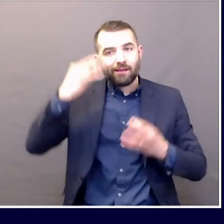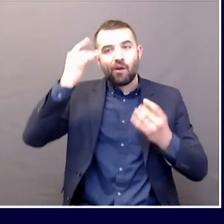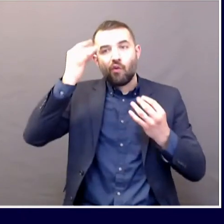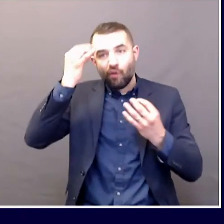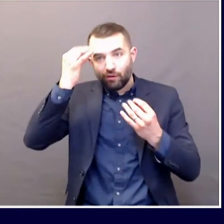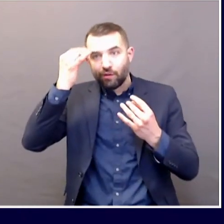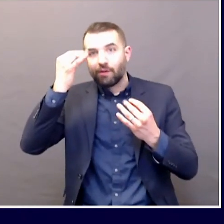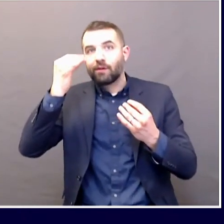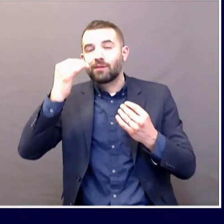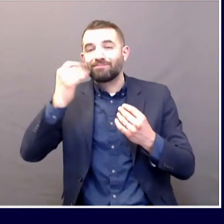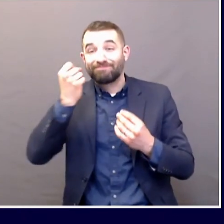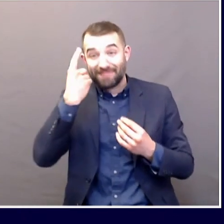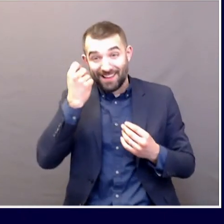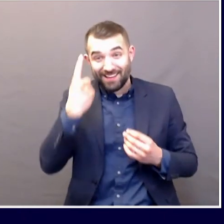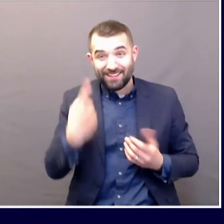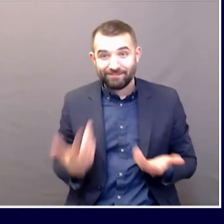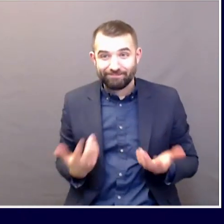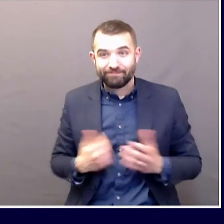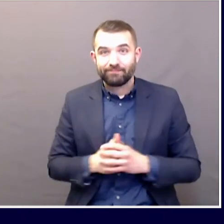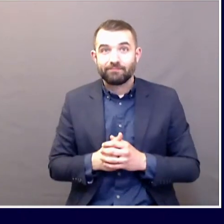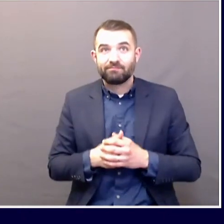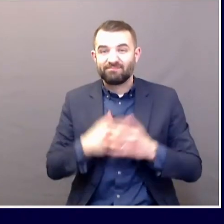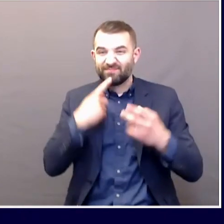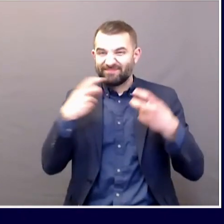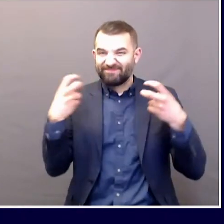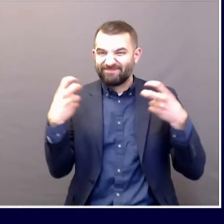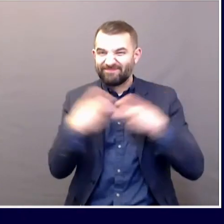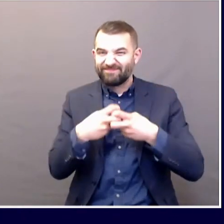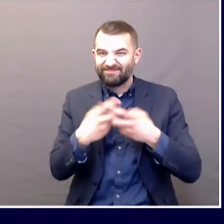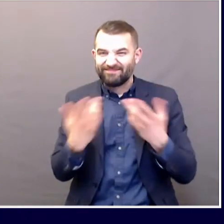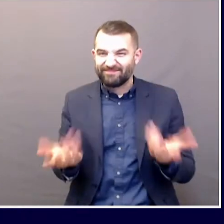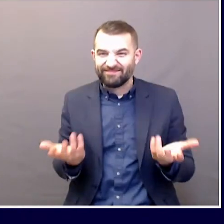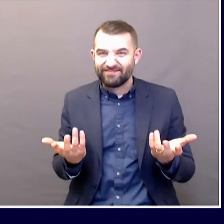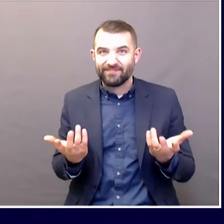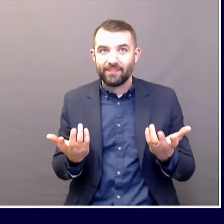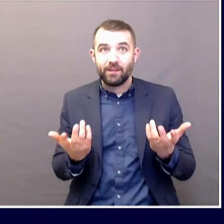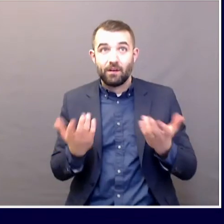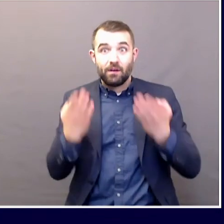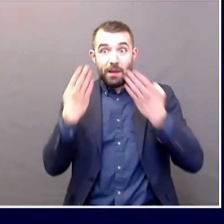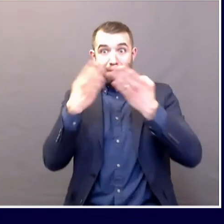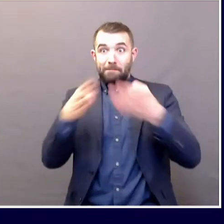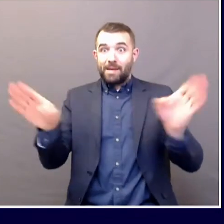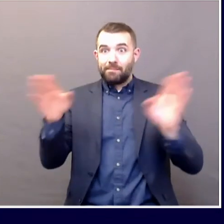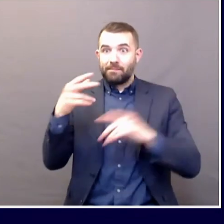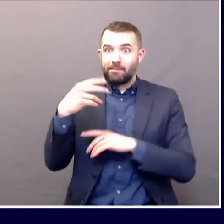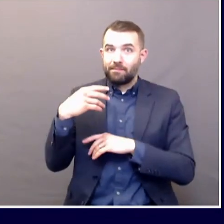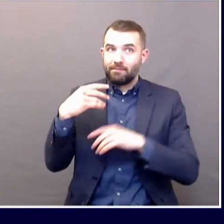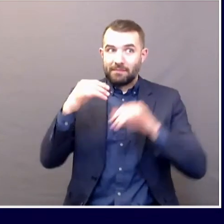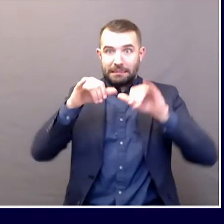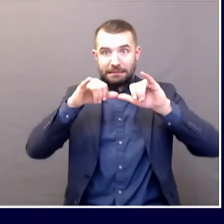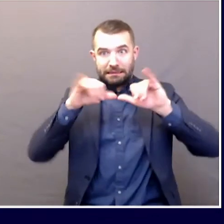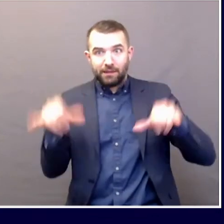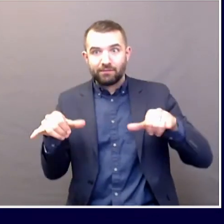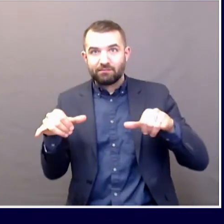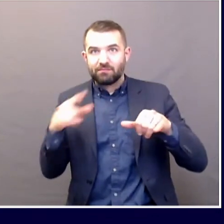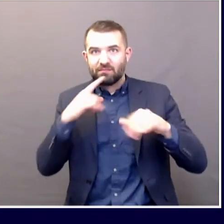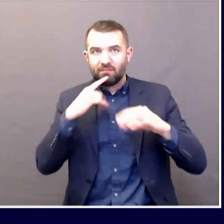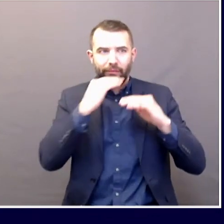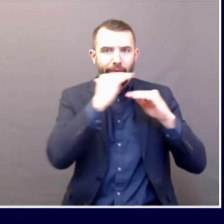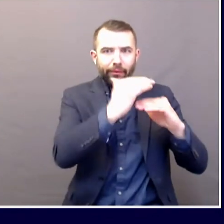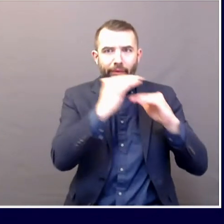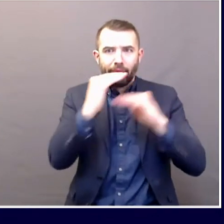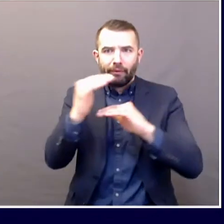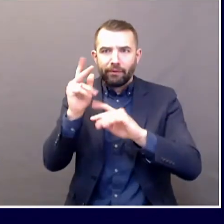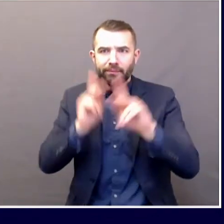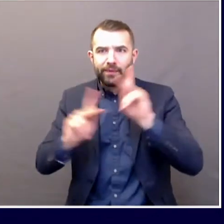a publicly accessible system, to just certain groups of the population and only cordon off